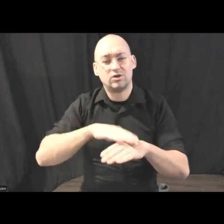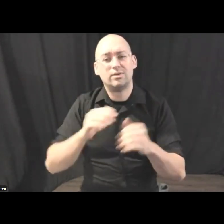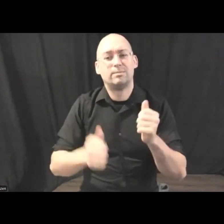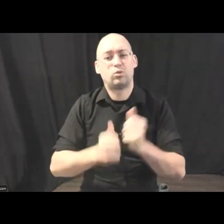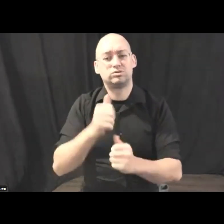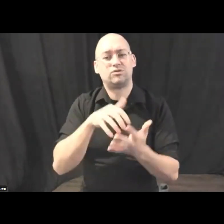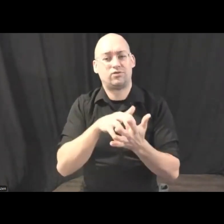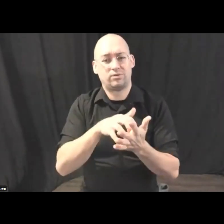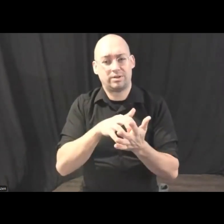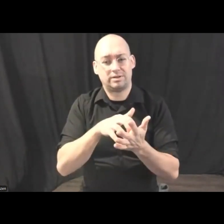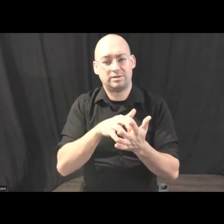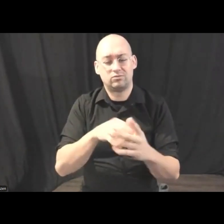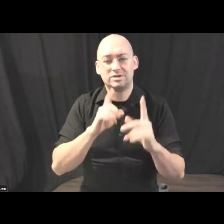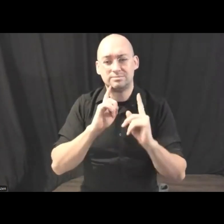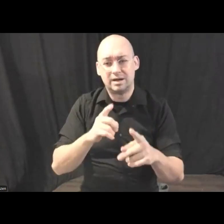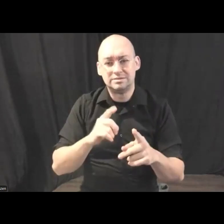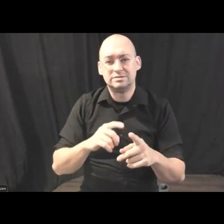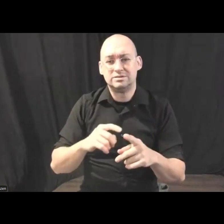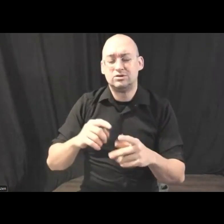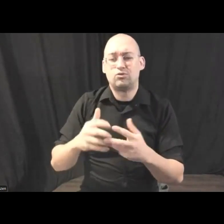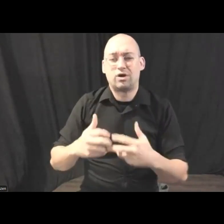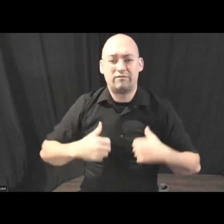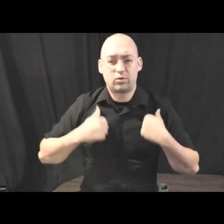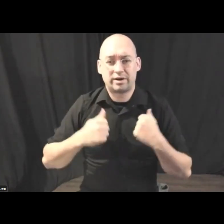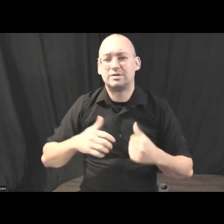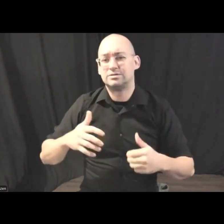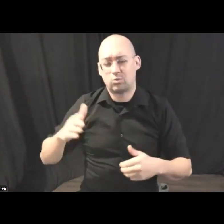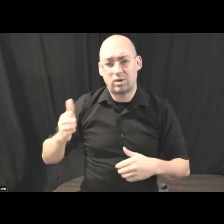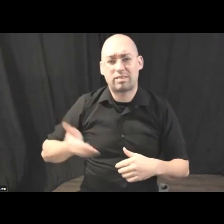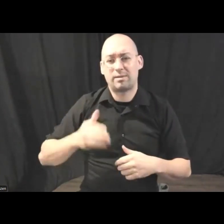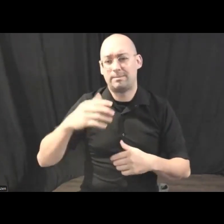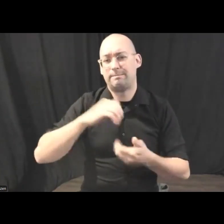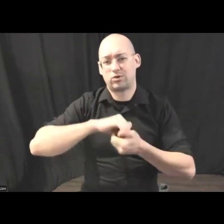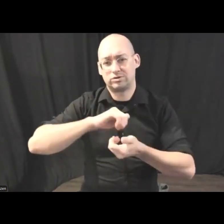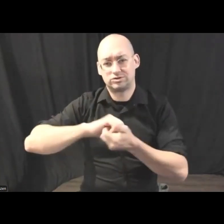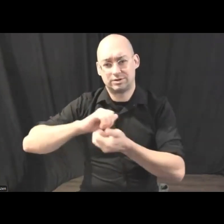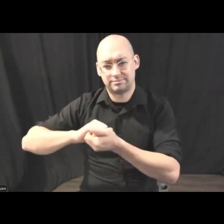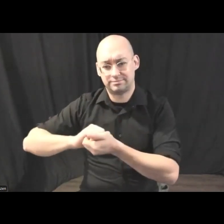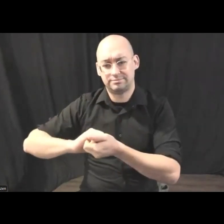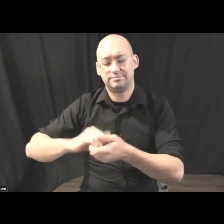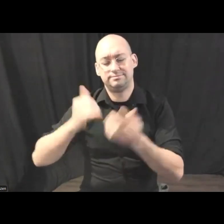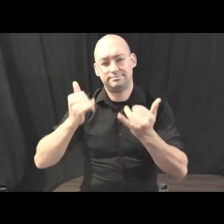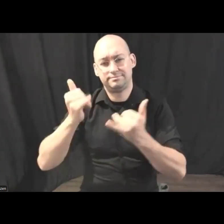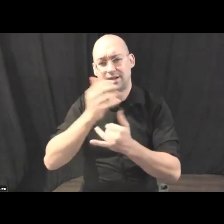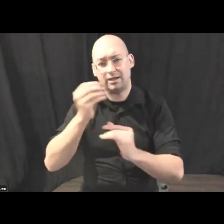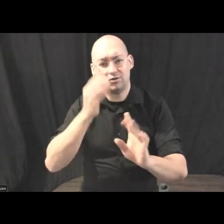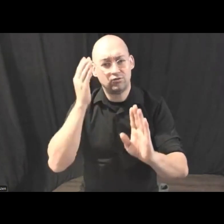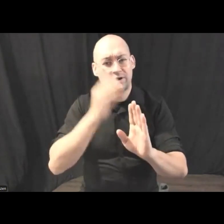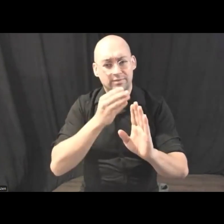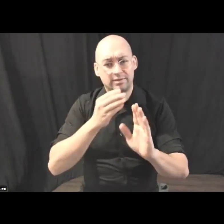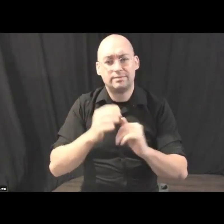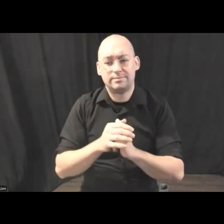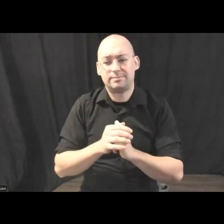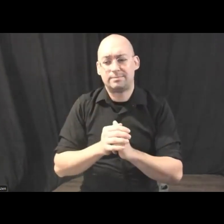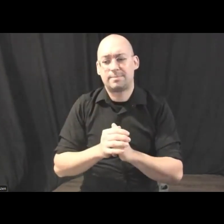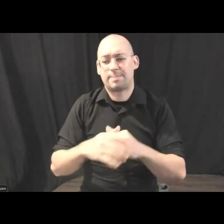in the response and the recovery. So that was a very welcome partnership to hear from you all immediately and directly. And I also